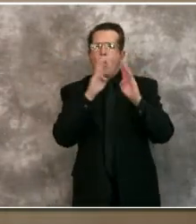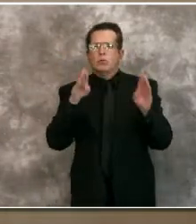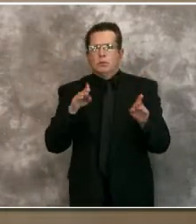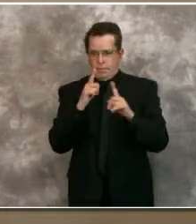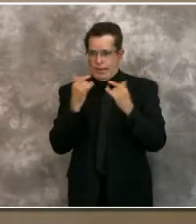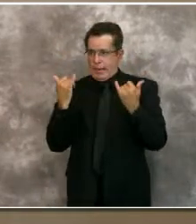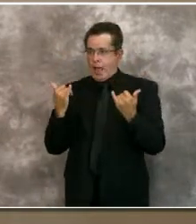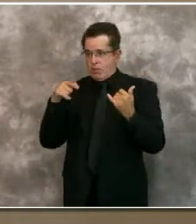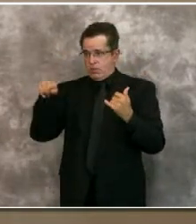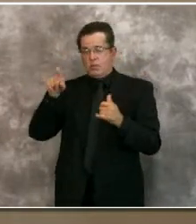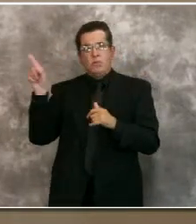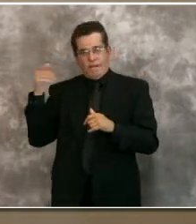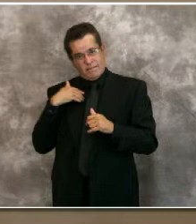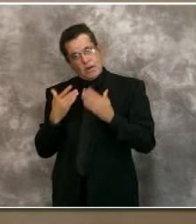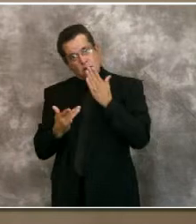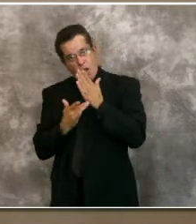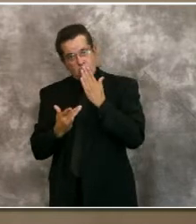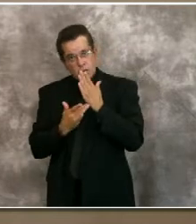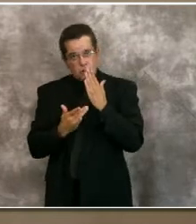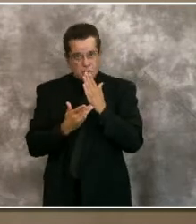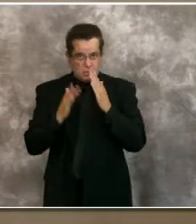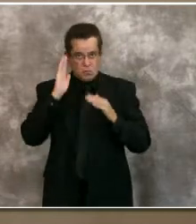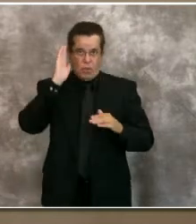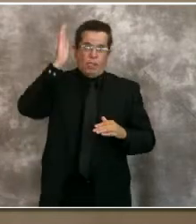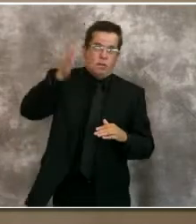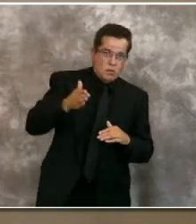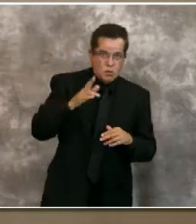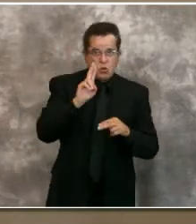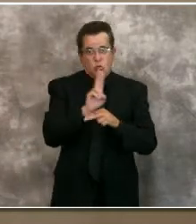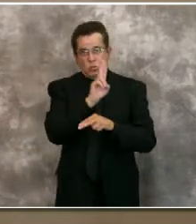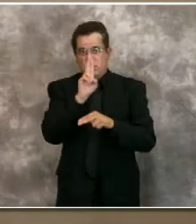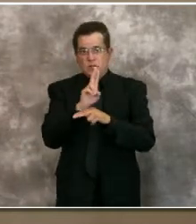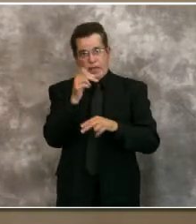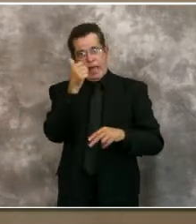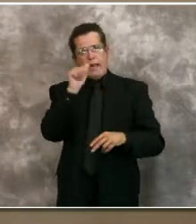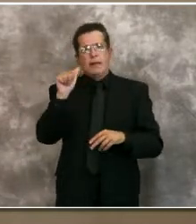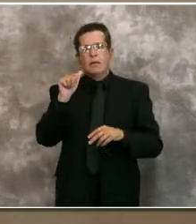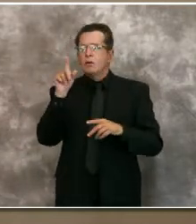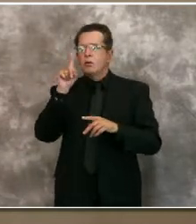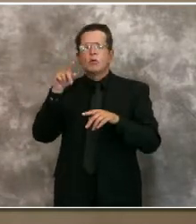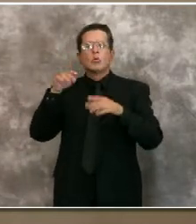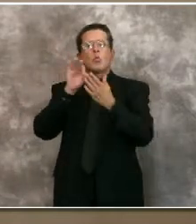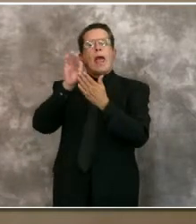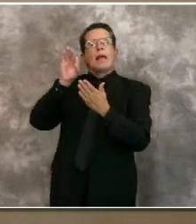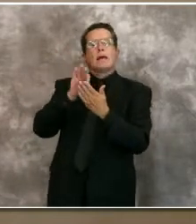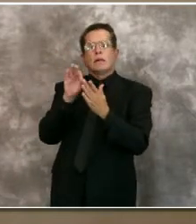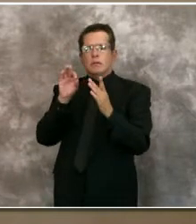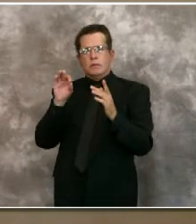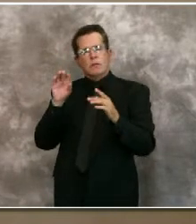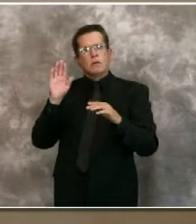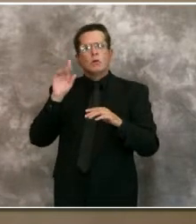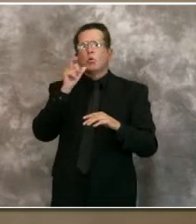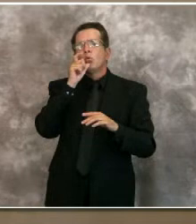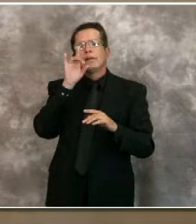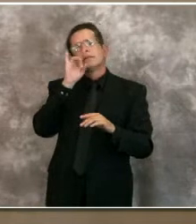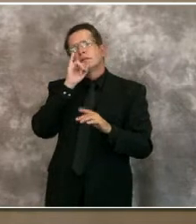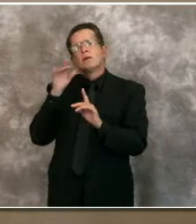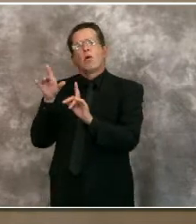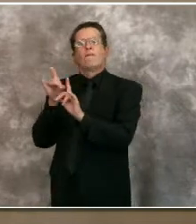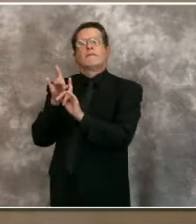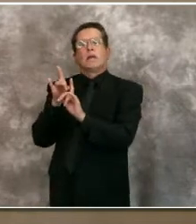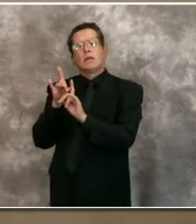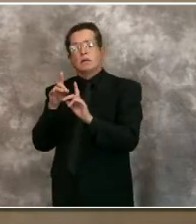is that coming? Are you guys getting close to using some sort of proximity tracking in San Diego County? Well,